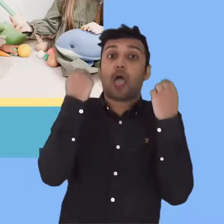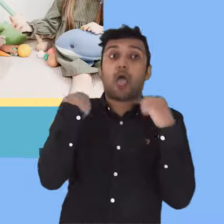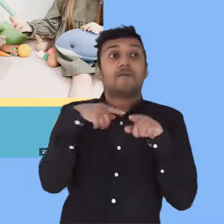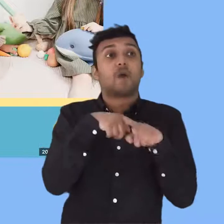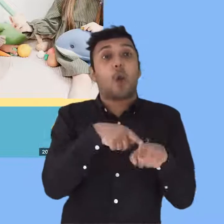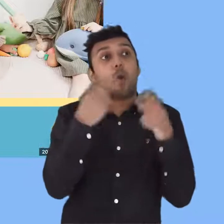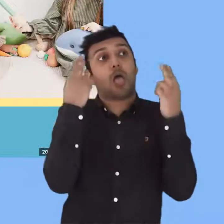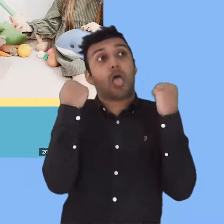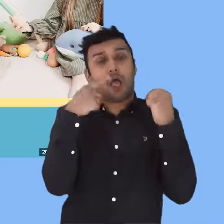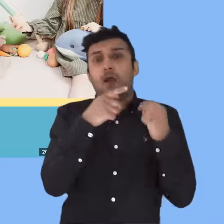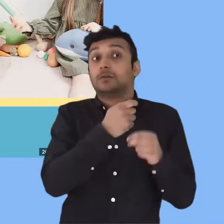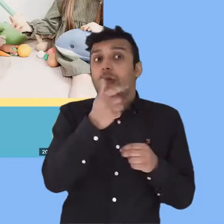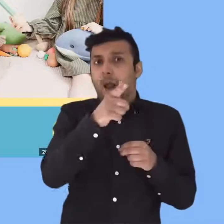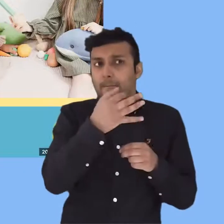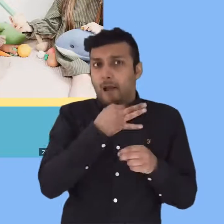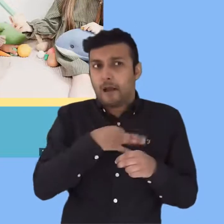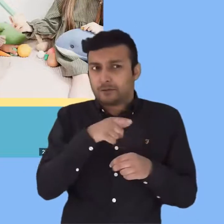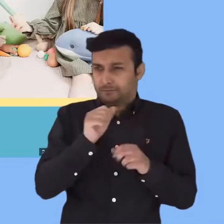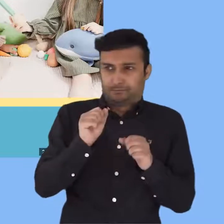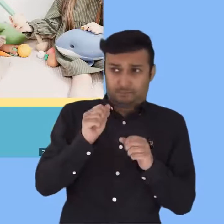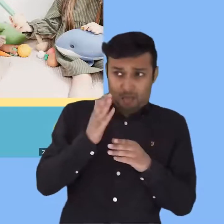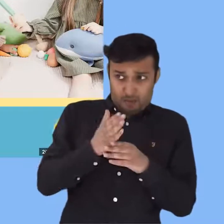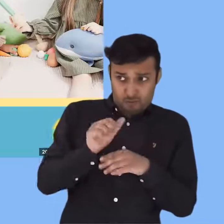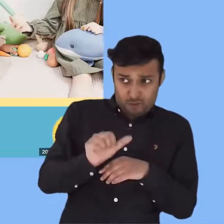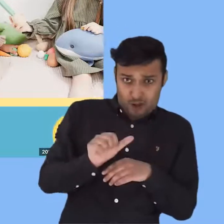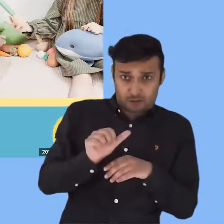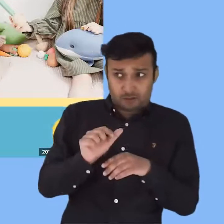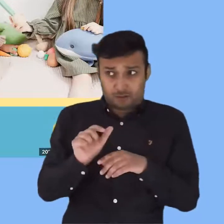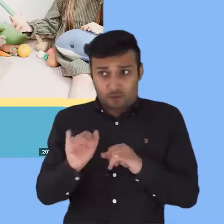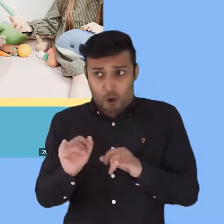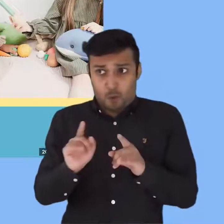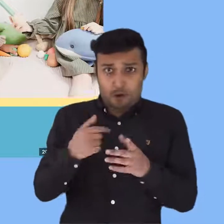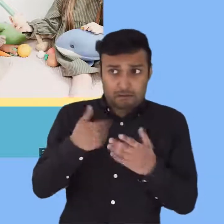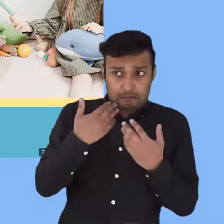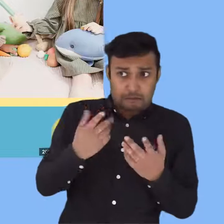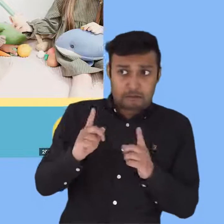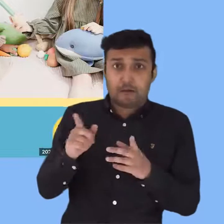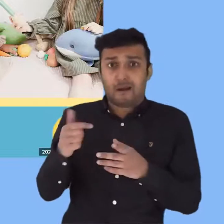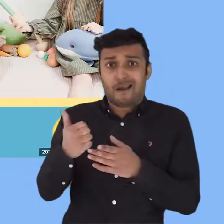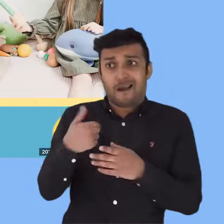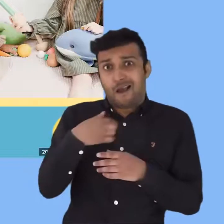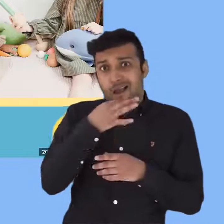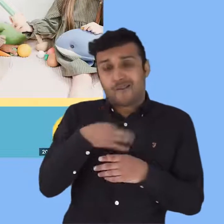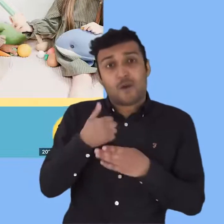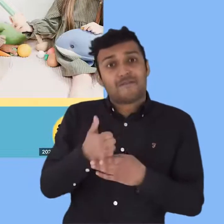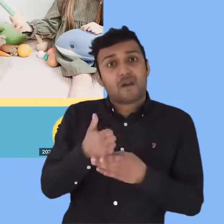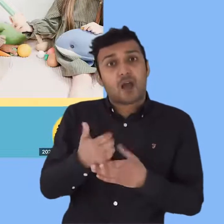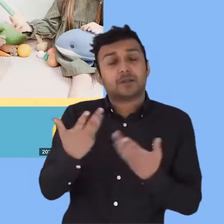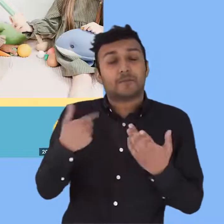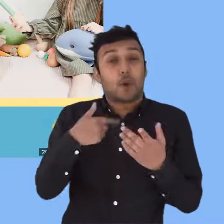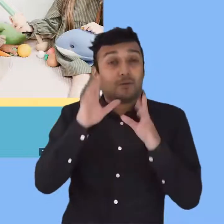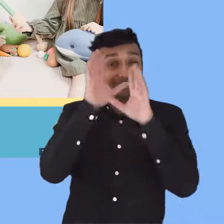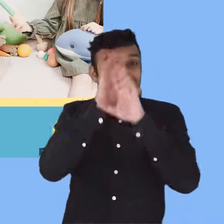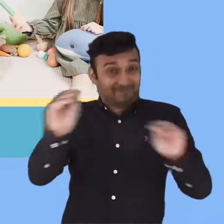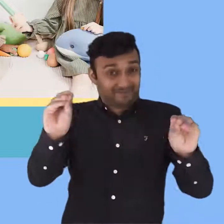parents say to me, I didn't think that advice was right. Can you tell me, is it right? Should I be doing that? I don't want to do the wrong thing. So this is just to let